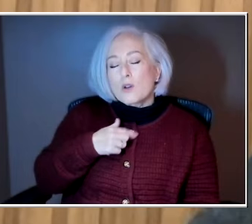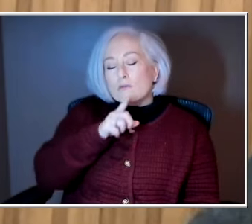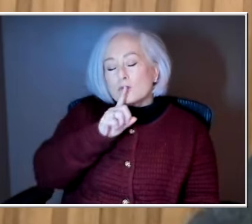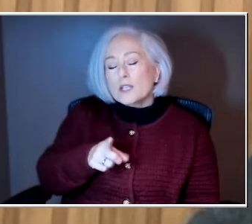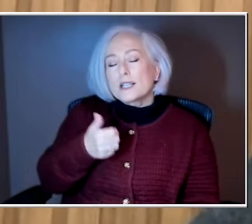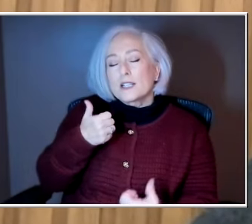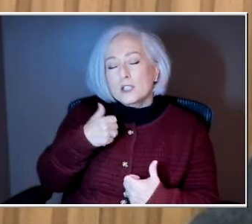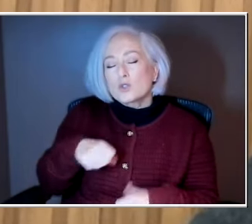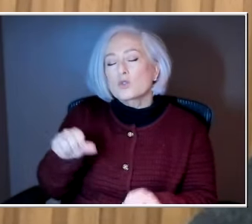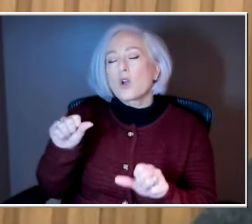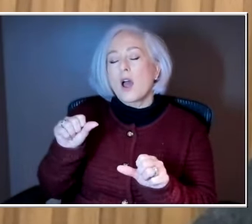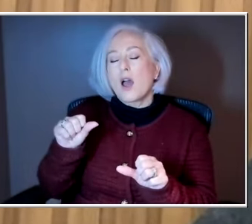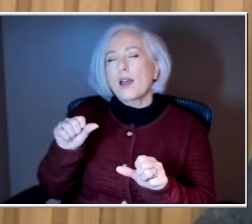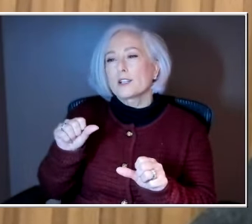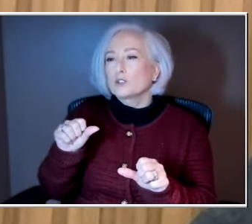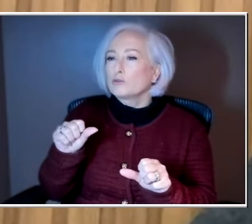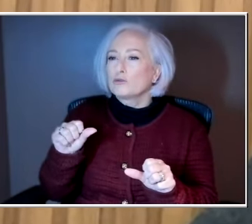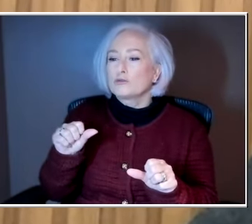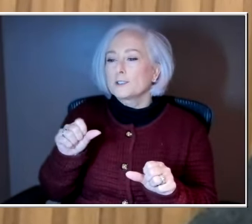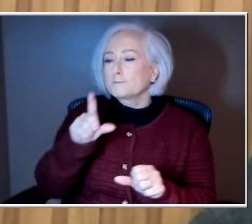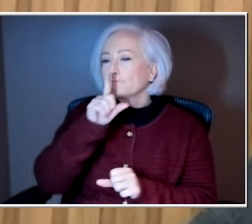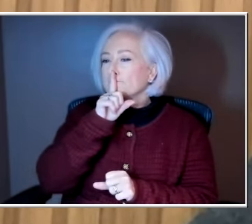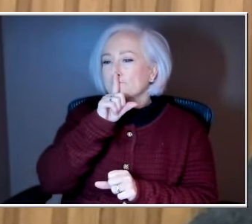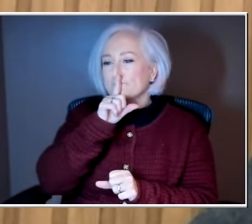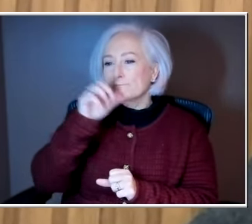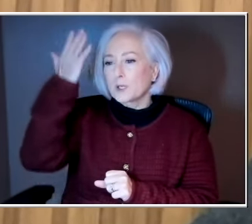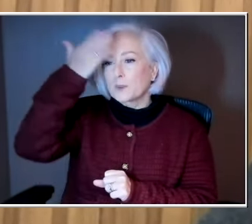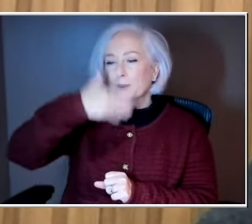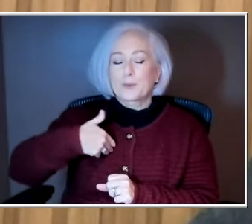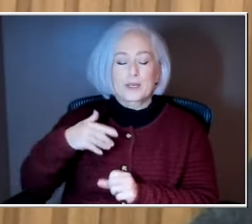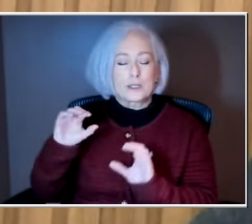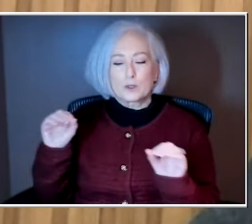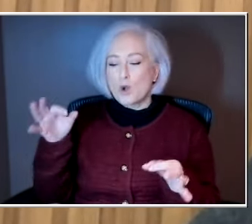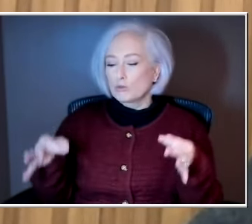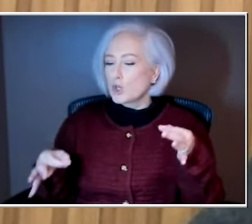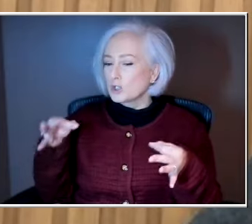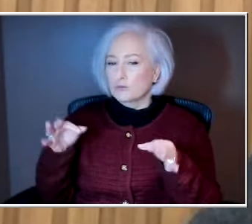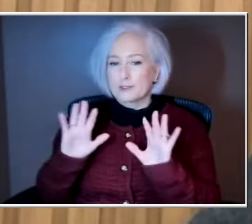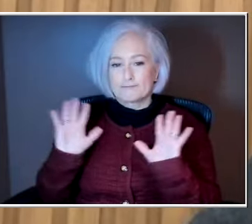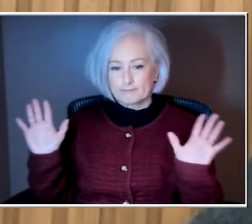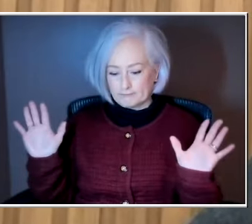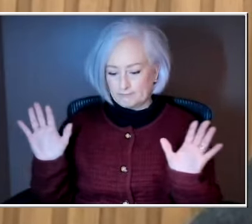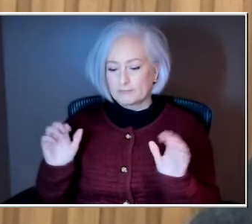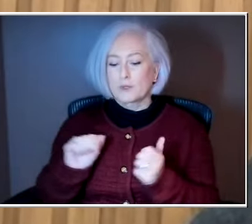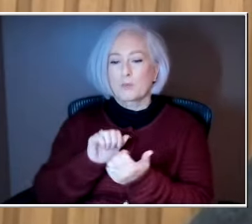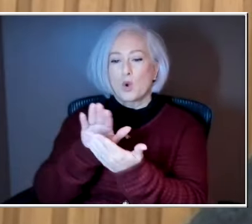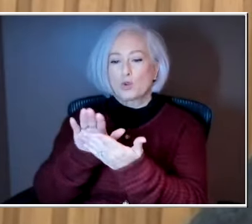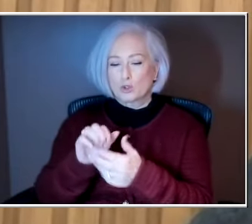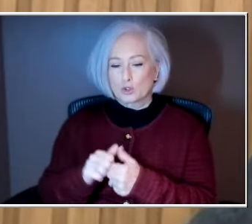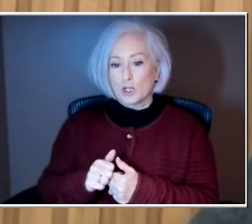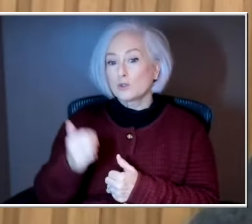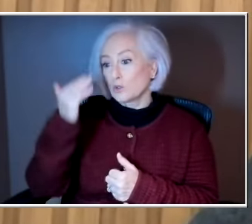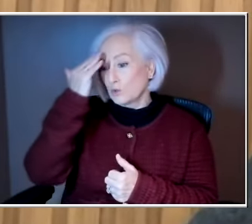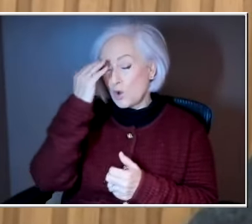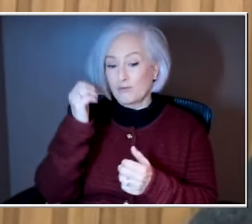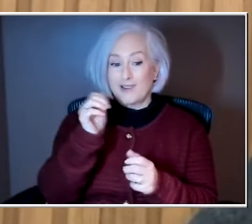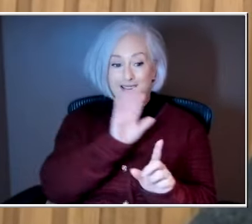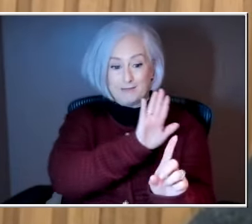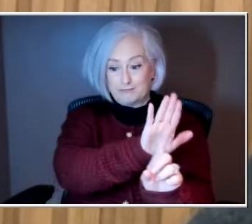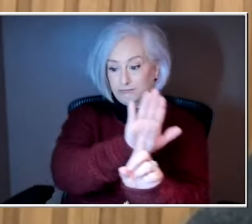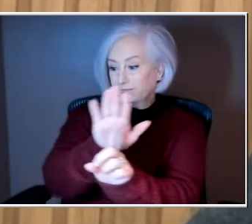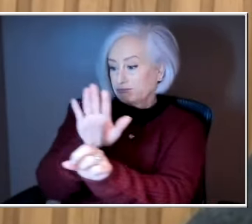a non-judgmental, not making assumptions approach, going in with the knowledge that everyone has a different experience